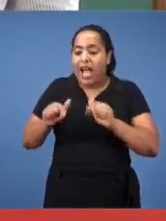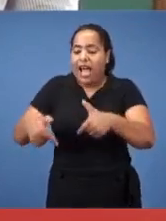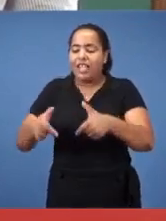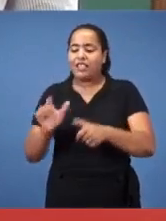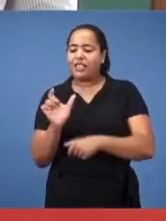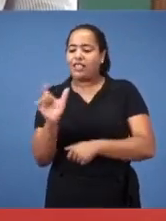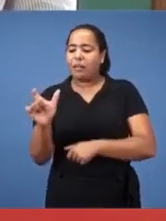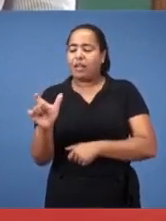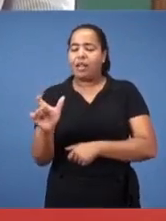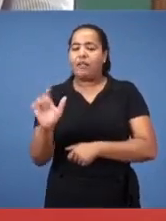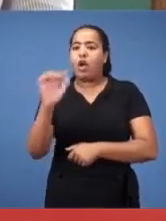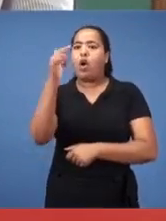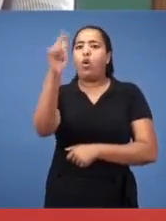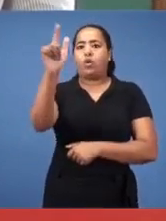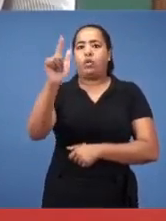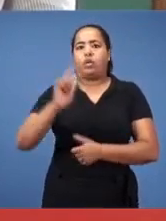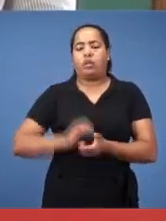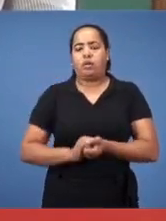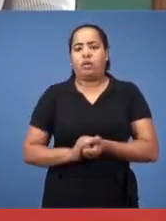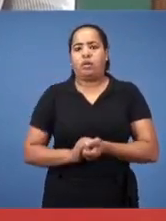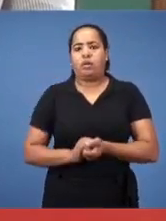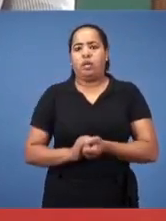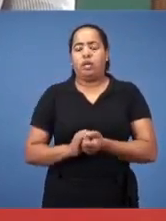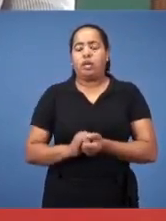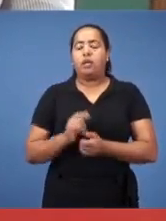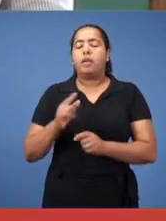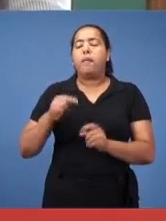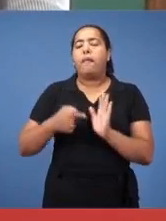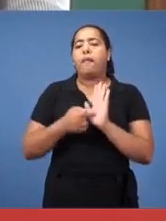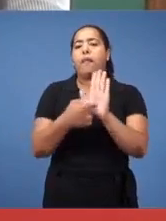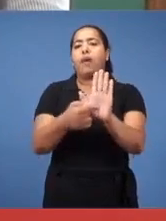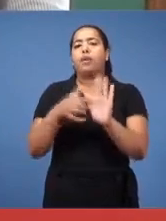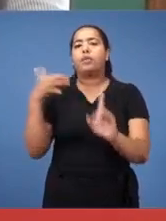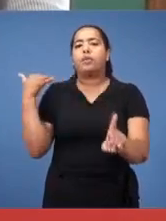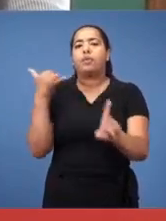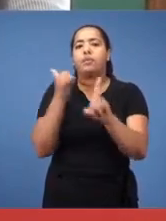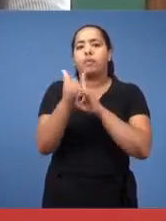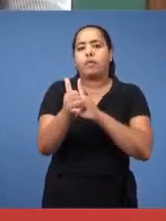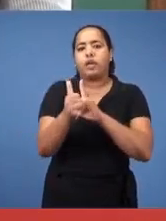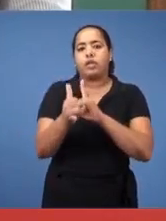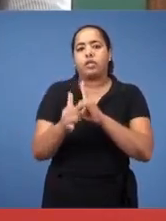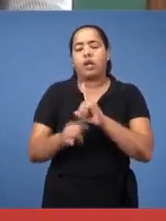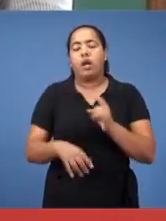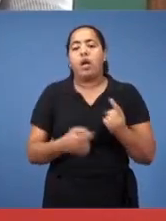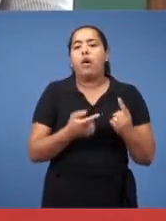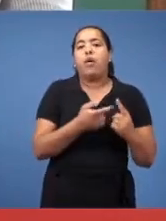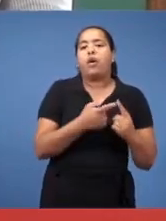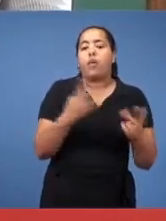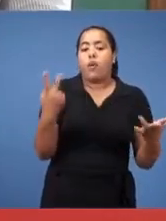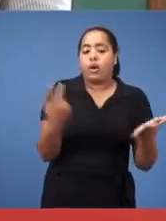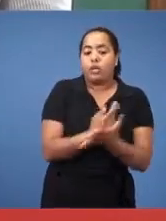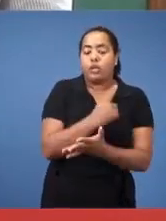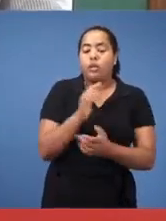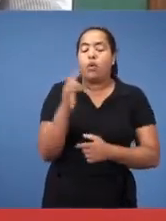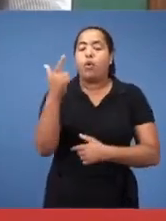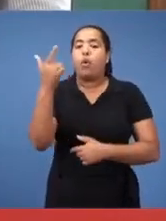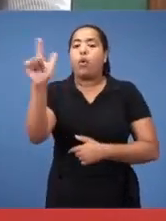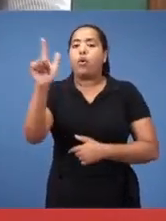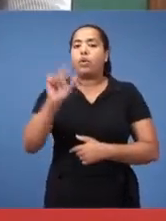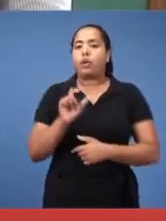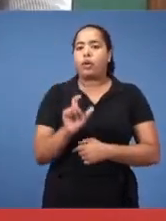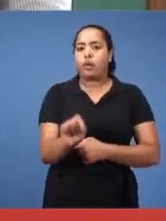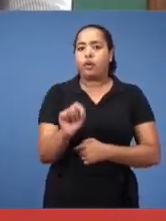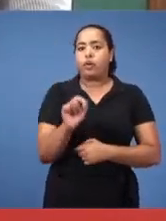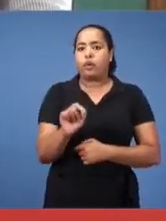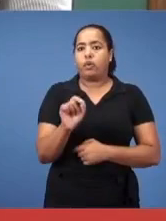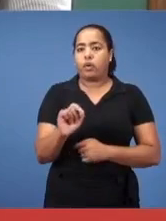word, we're saying something else, which is the prophetic. One thing was the events that took place there, and